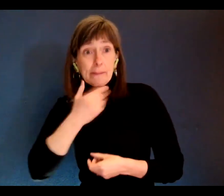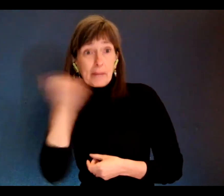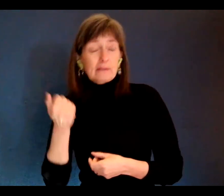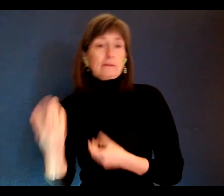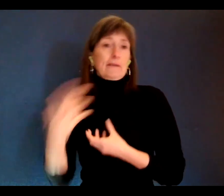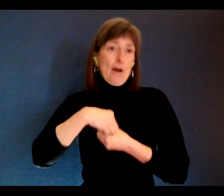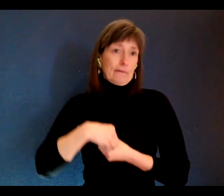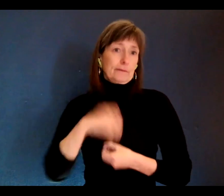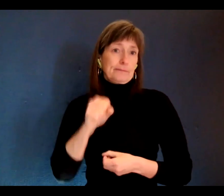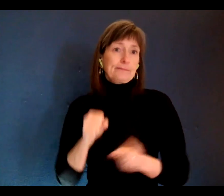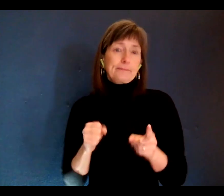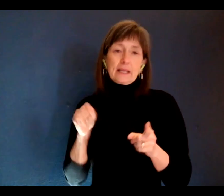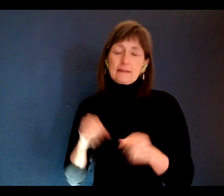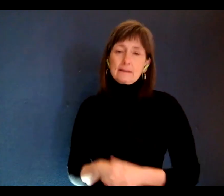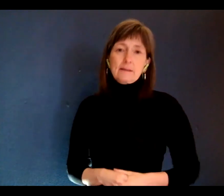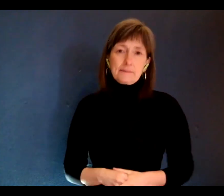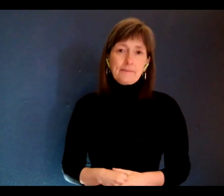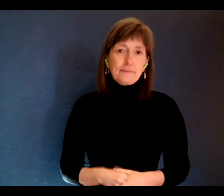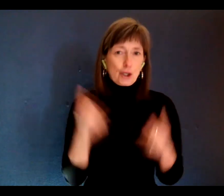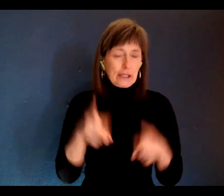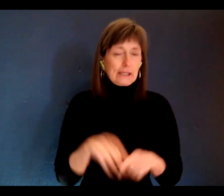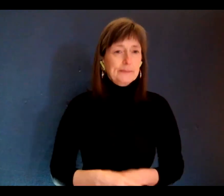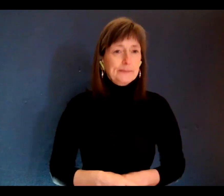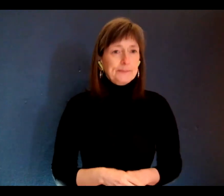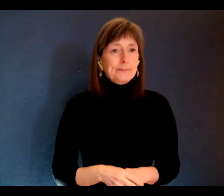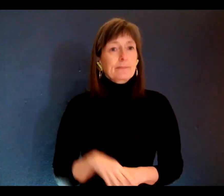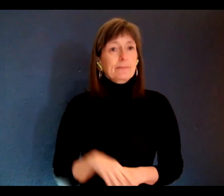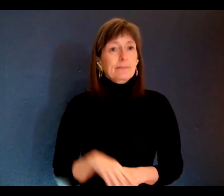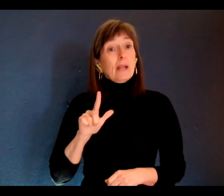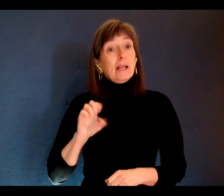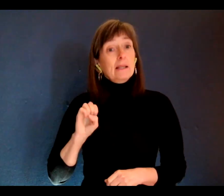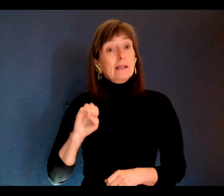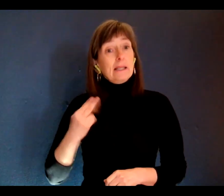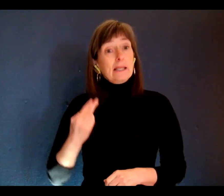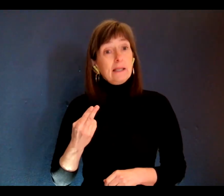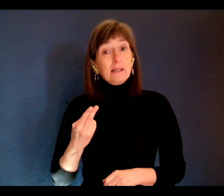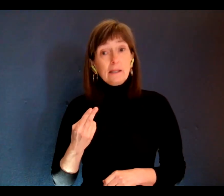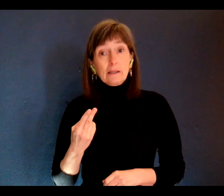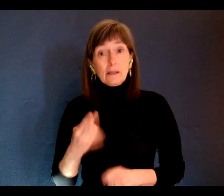No, that's a great point. Yeah. Lee, do you have a question?